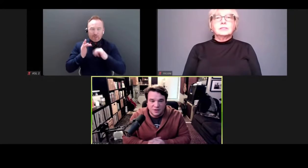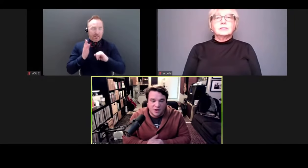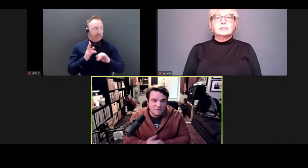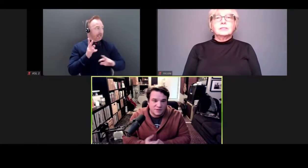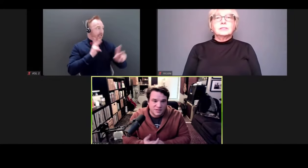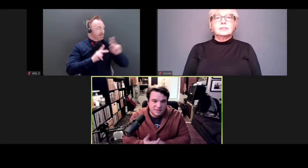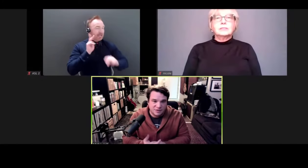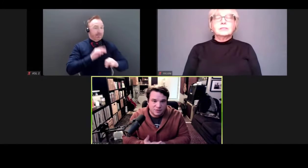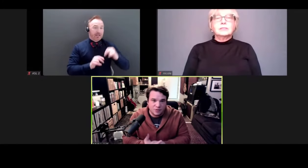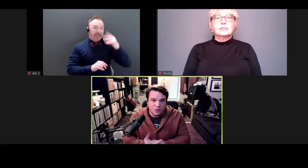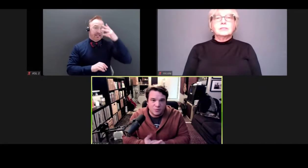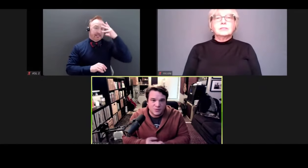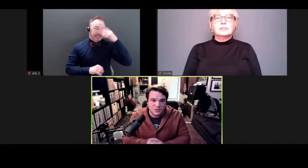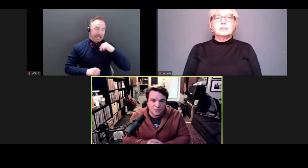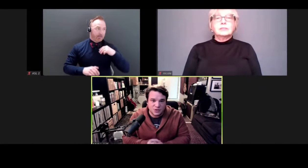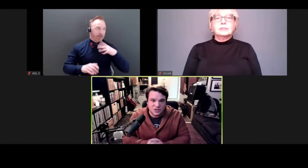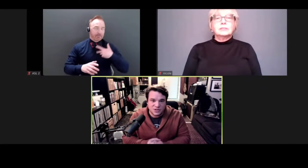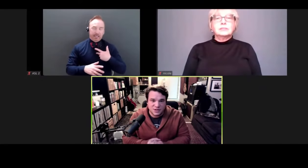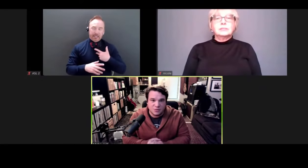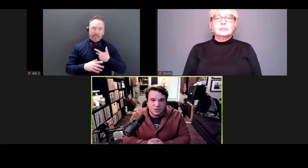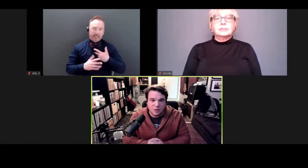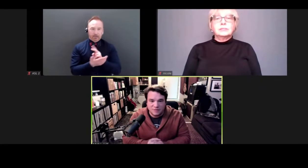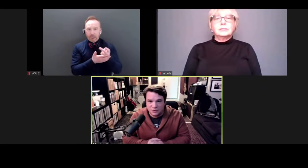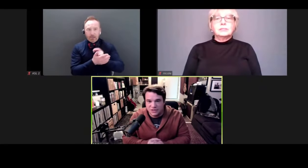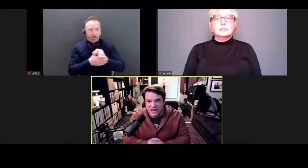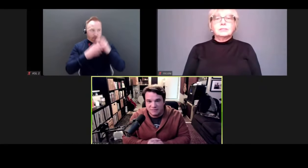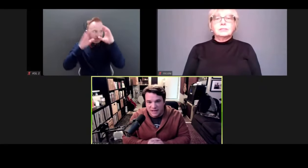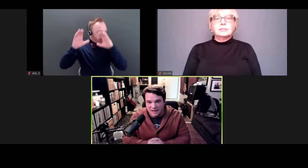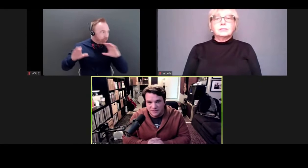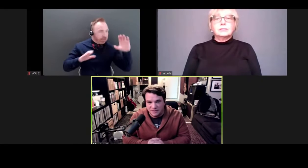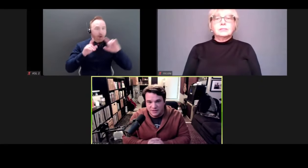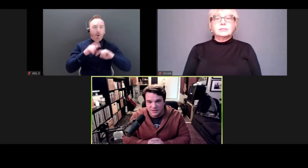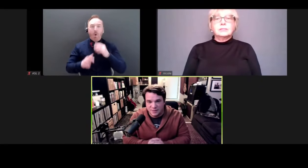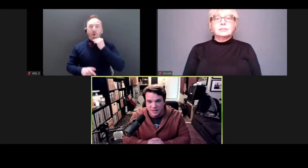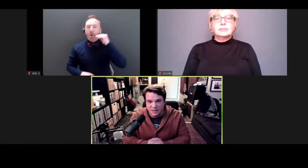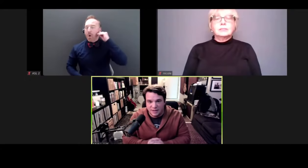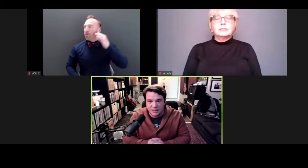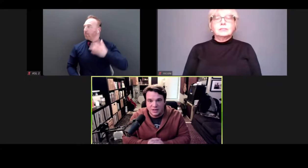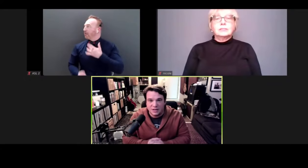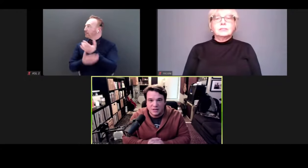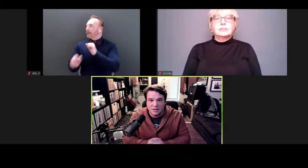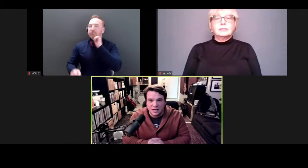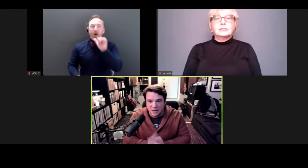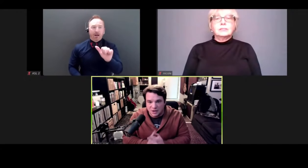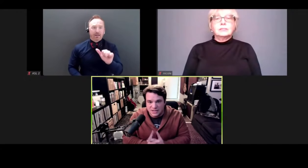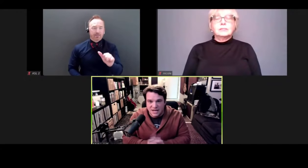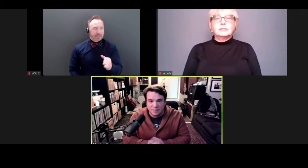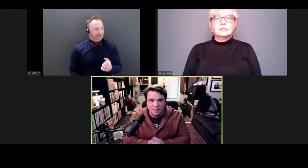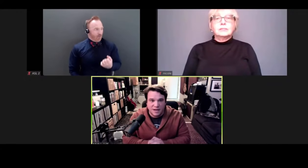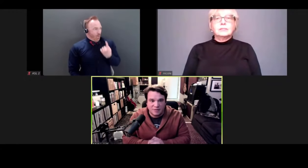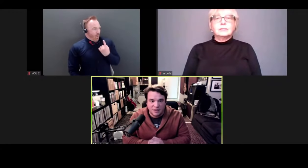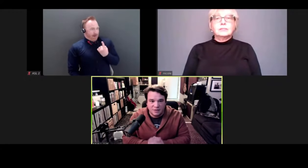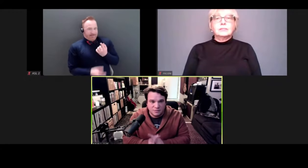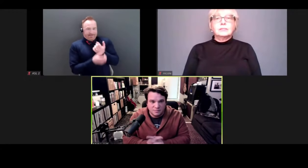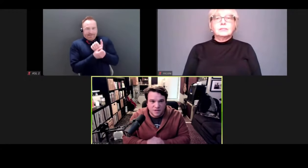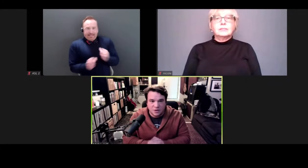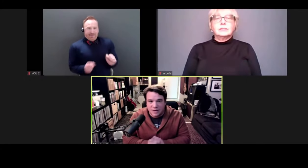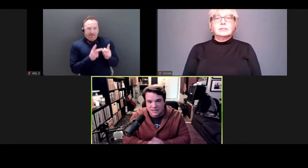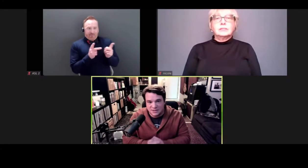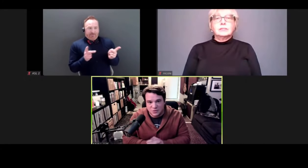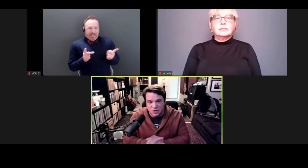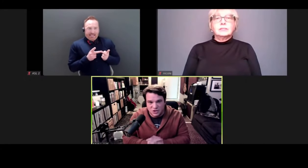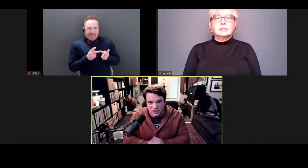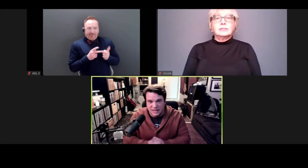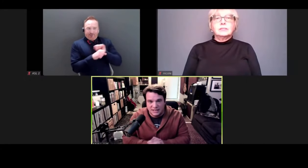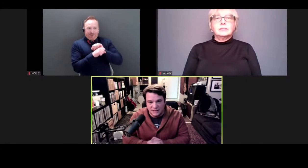They do not feel safe in their own homes, which is the only refuge they have left in this pandemic. And understanding my background, I don't ask